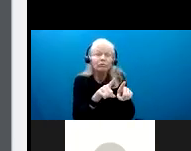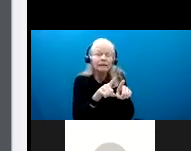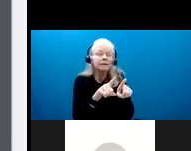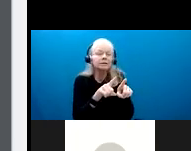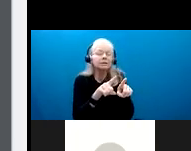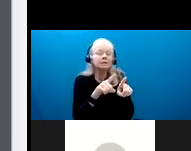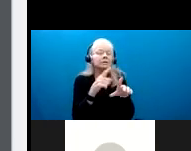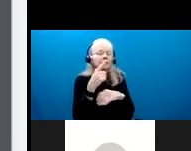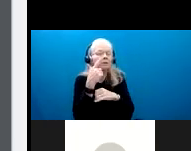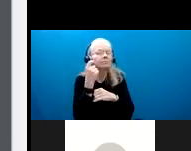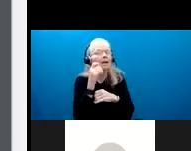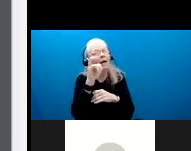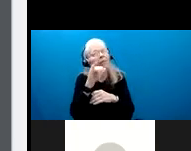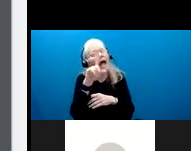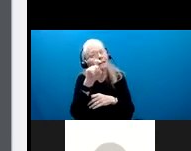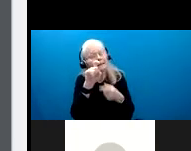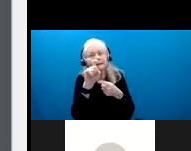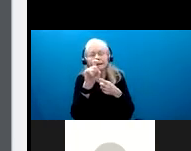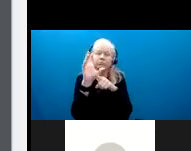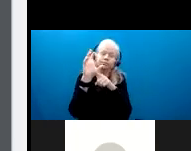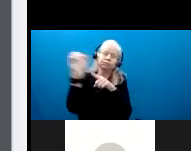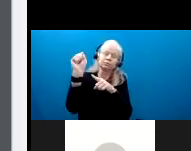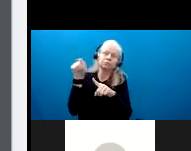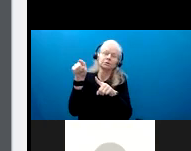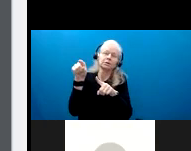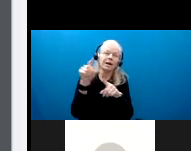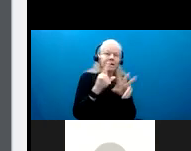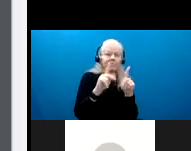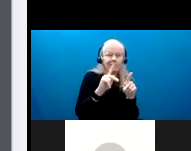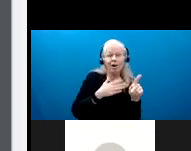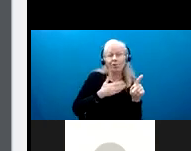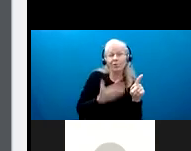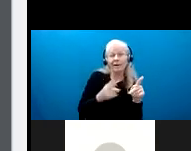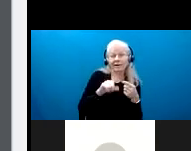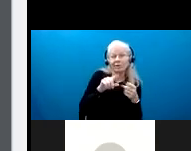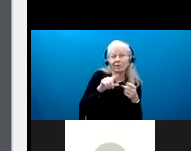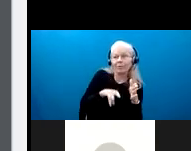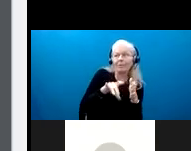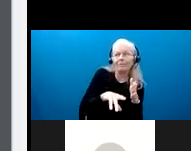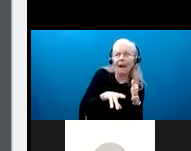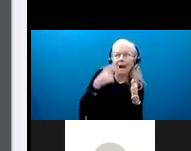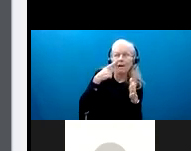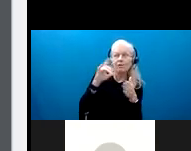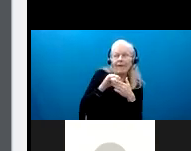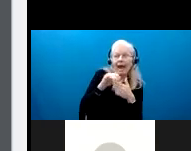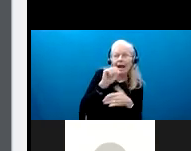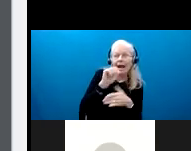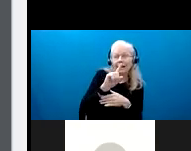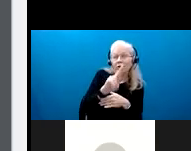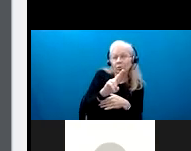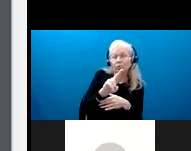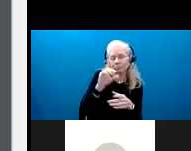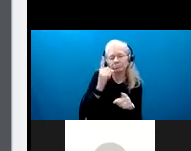is surpasses probably what the people are willing to step up and pay for the ADU. However, at the same time, because